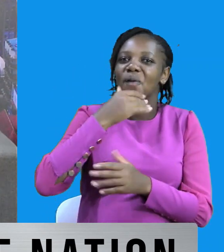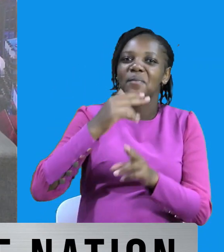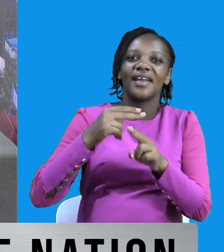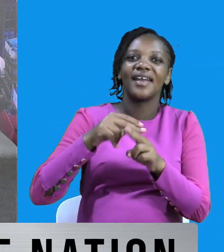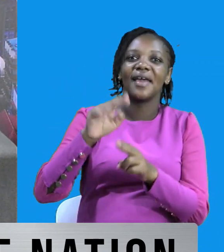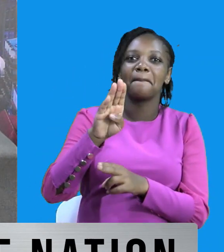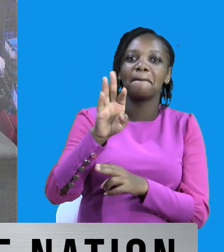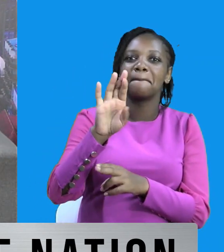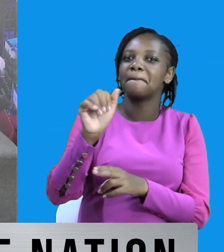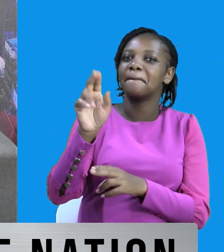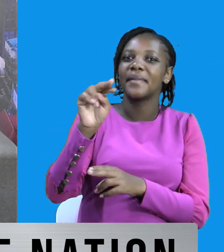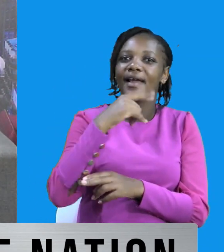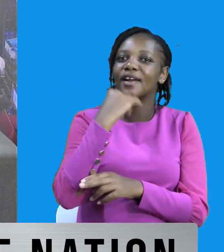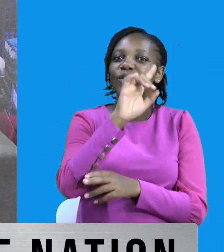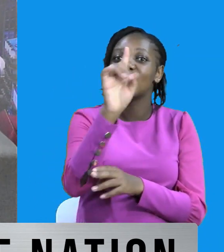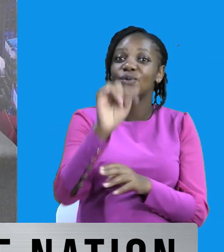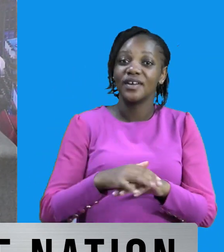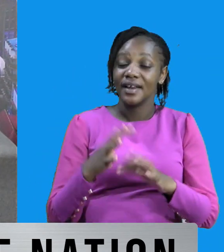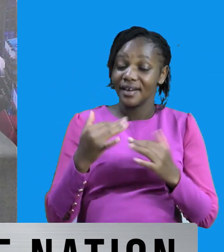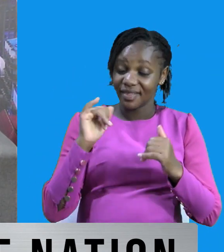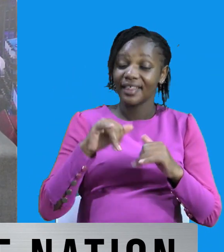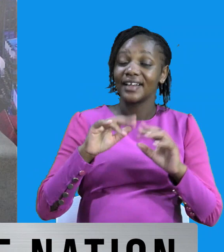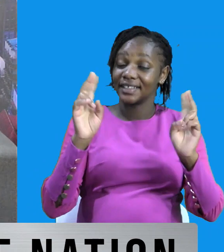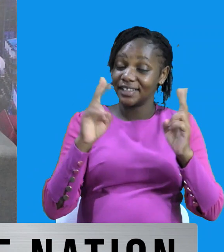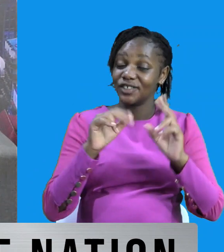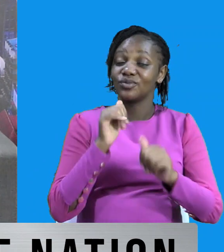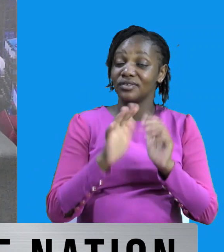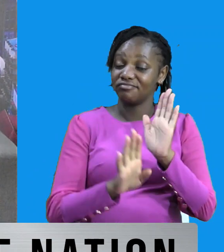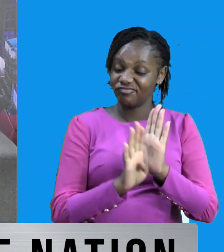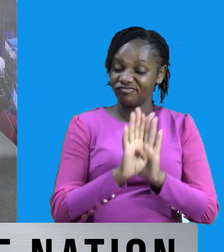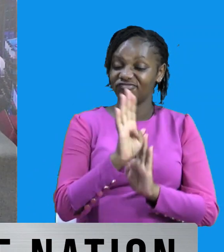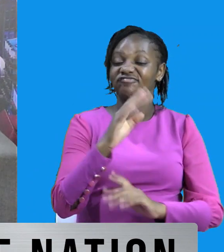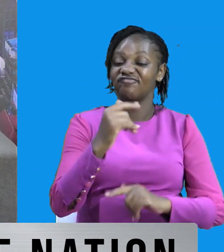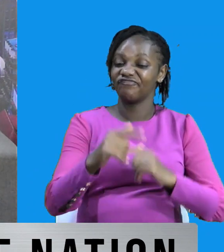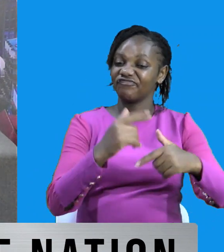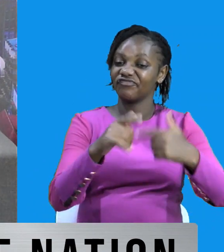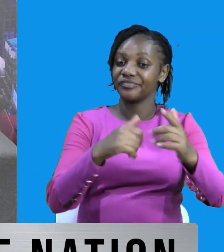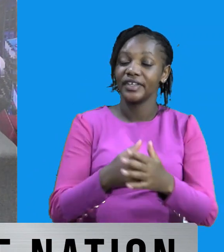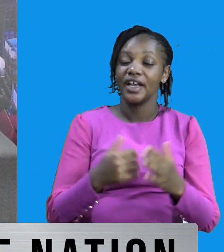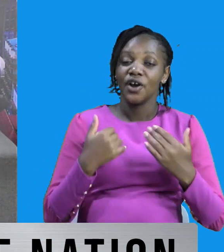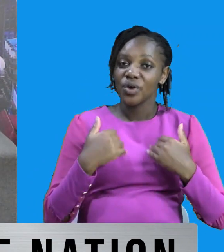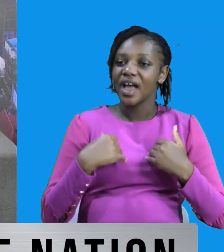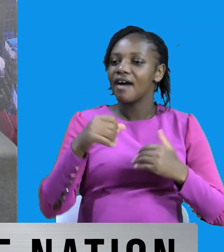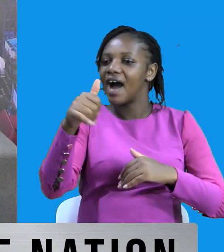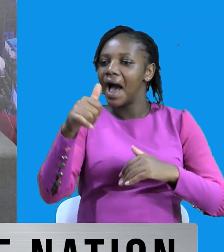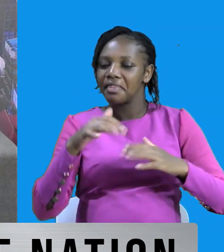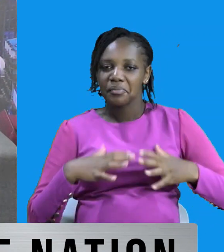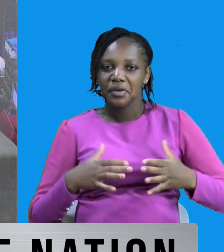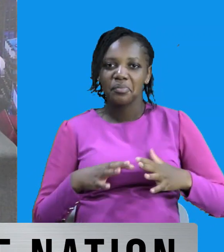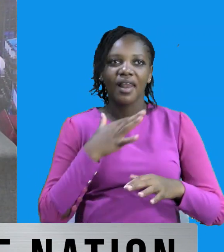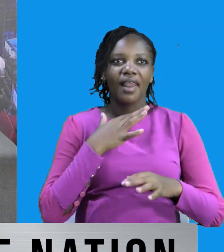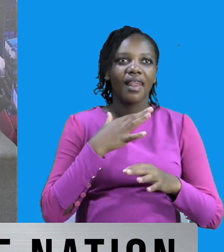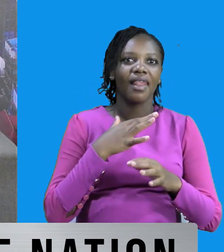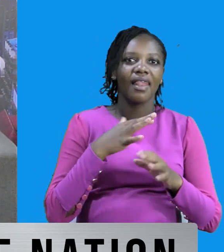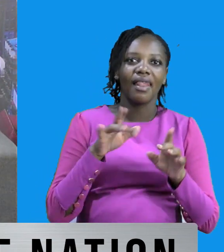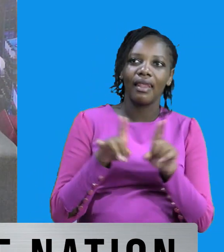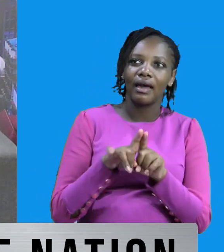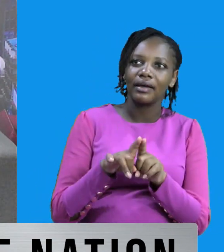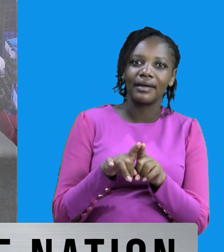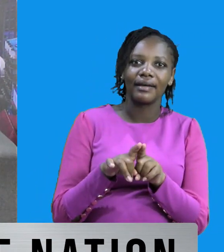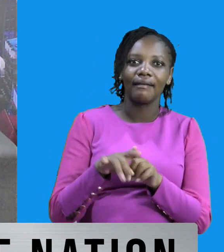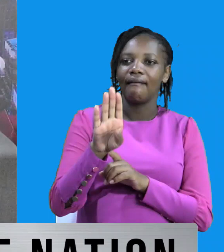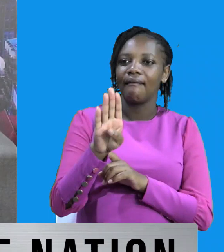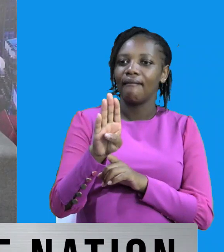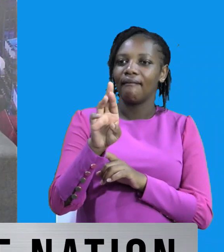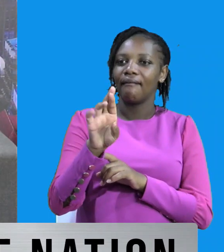up, and it's telling us a lot of things, Jonah. We may have a lot of people like Brian in our